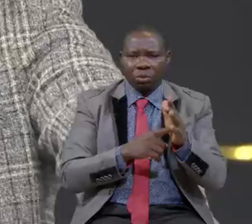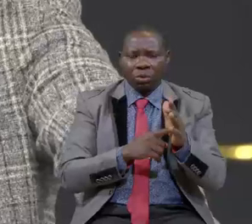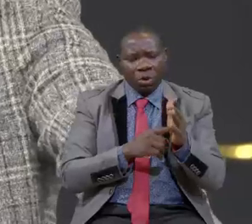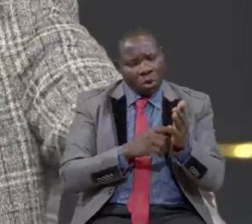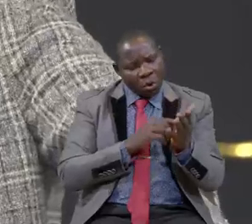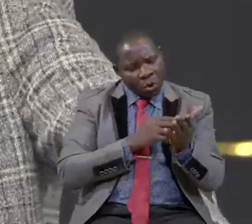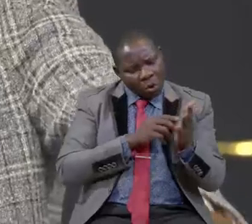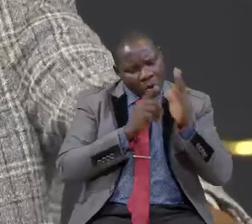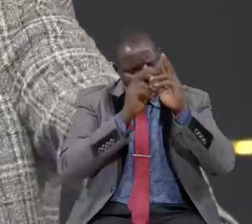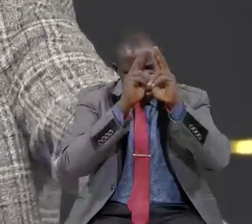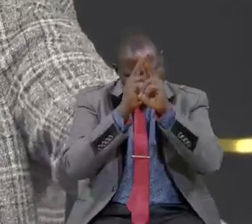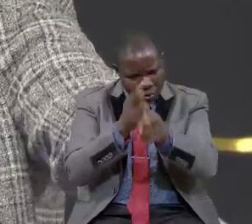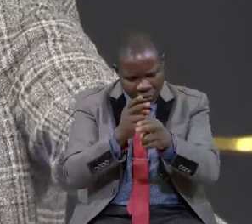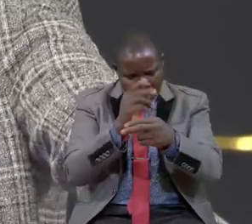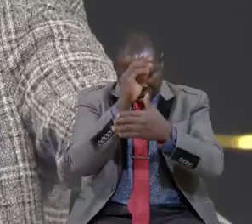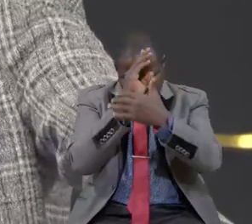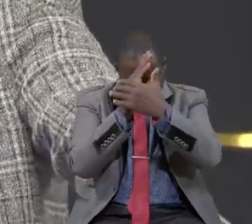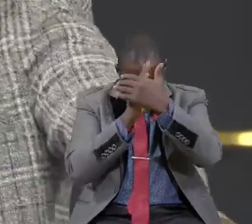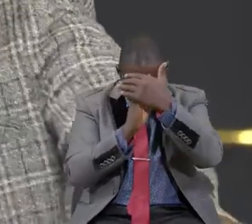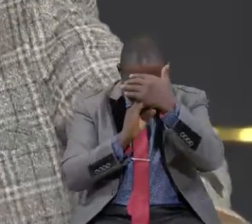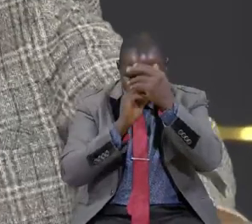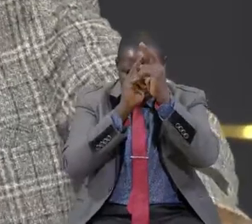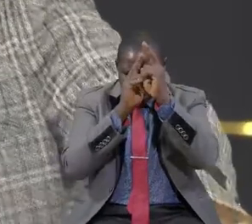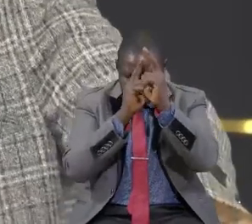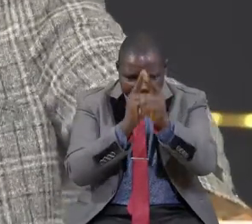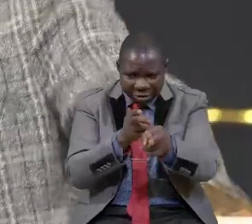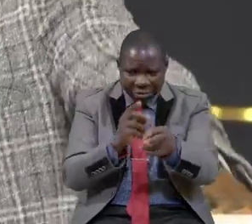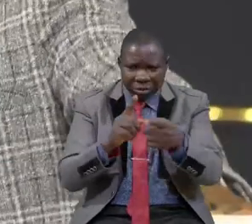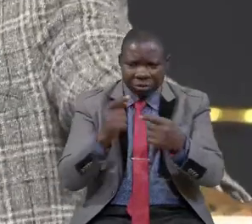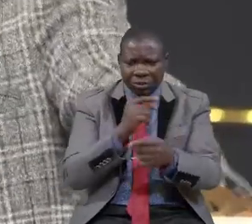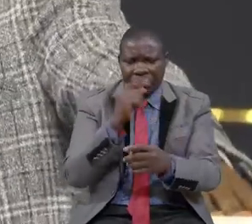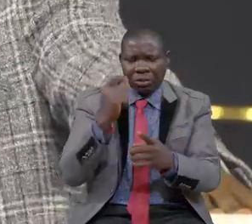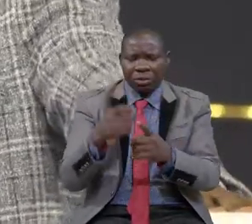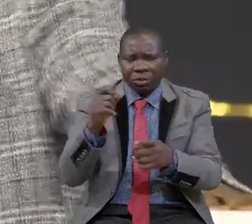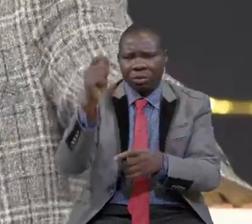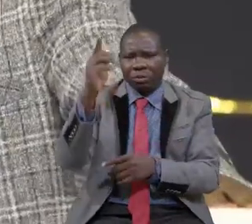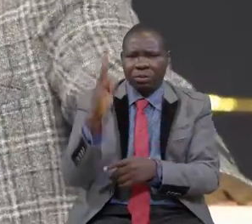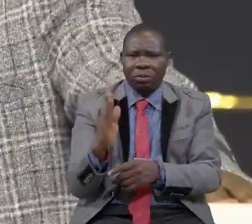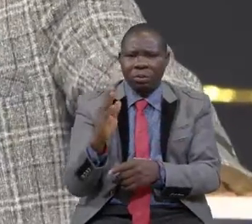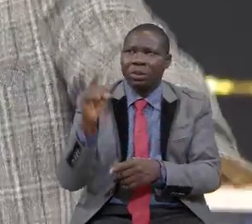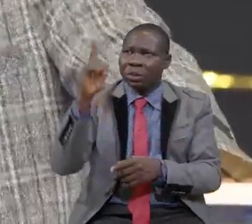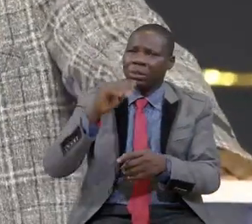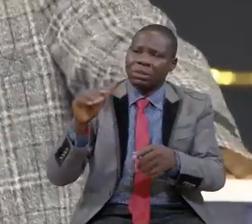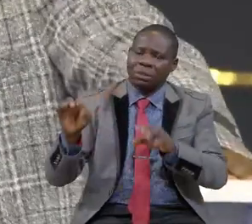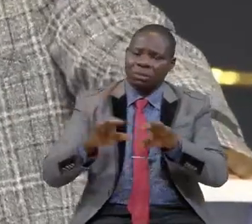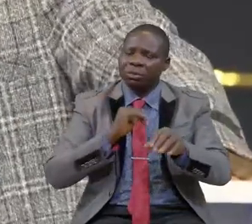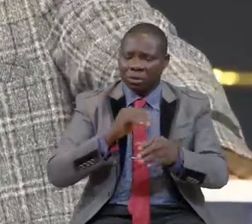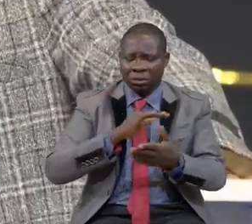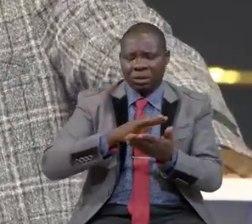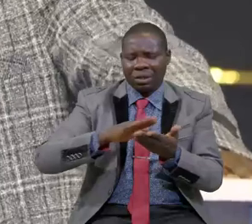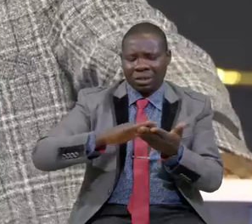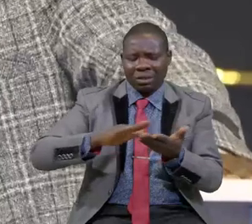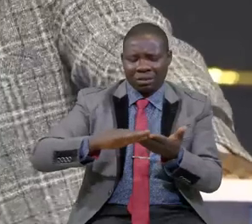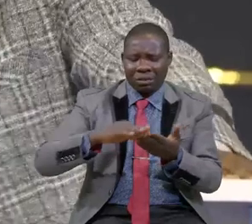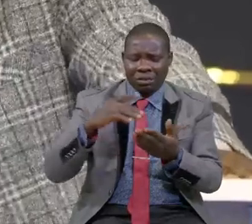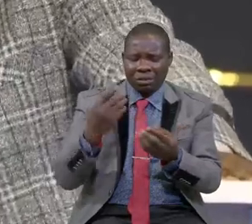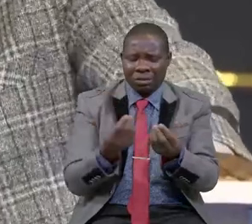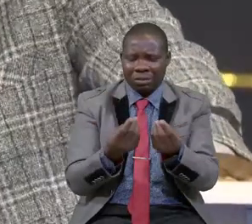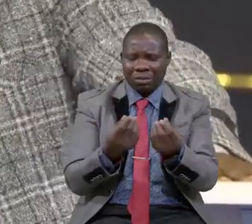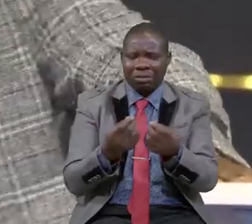the minutest way. He doesn't excuse the little sins. He doesn't overlook